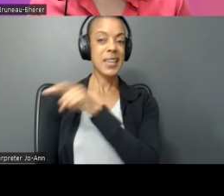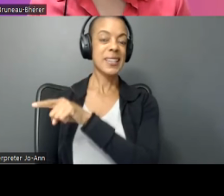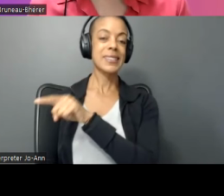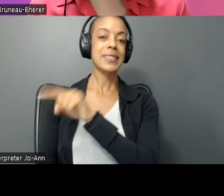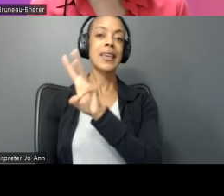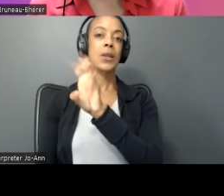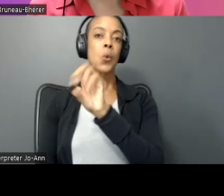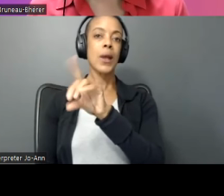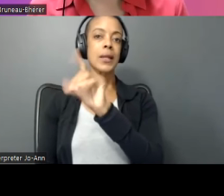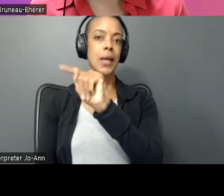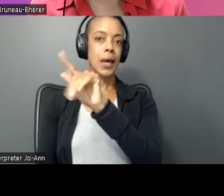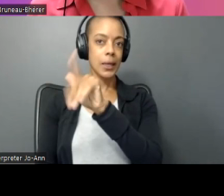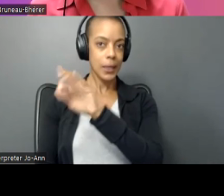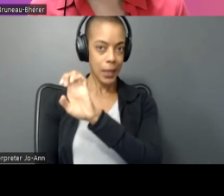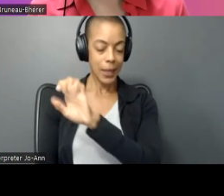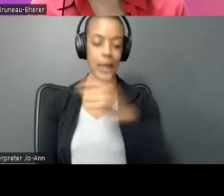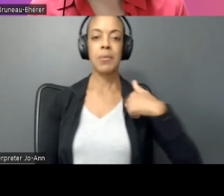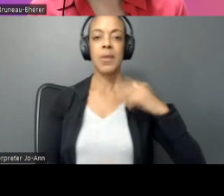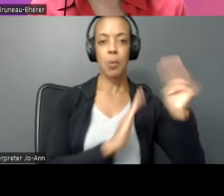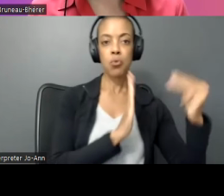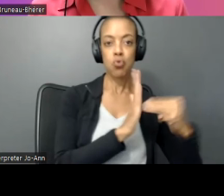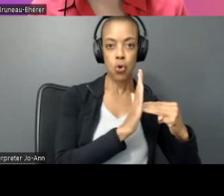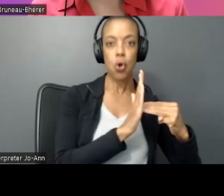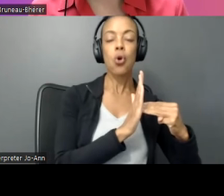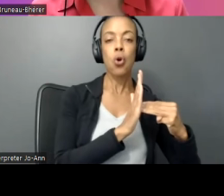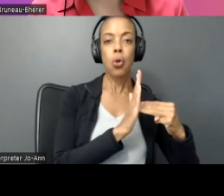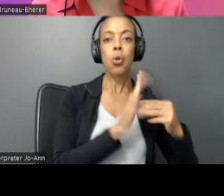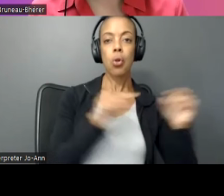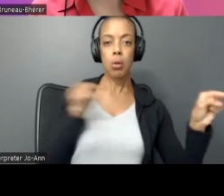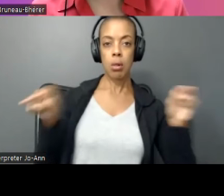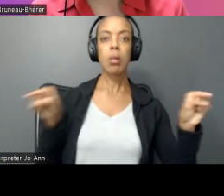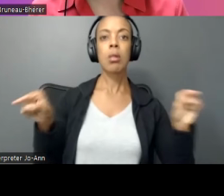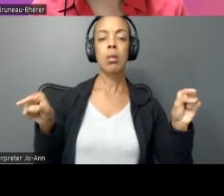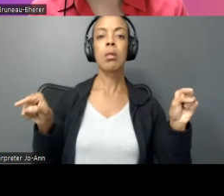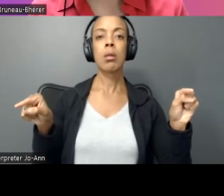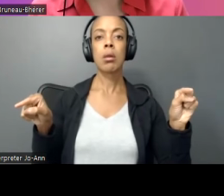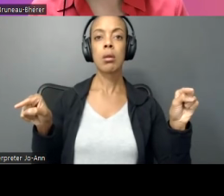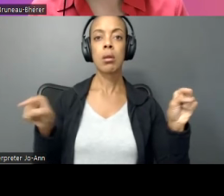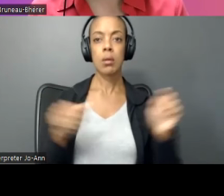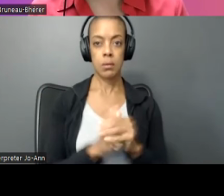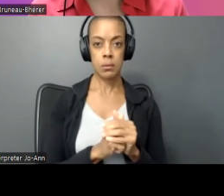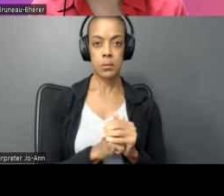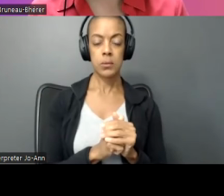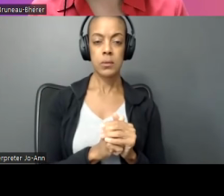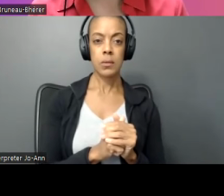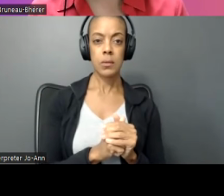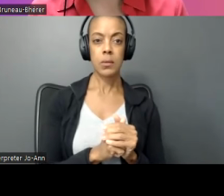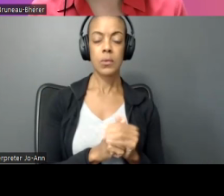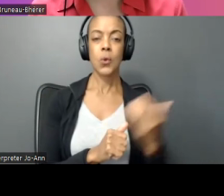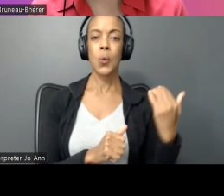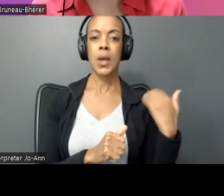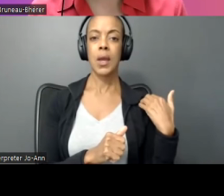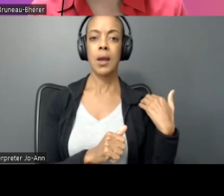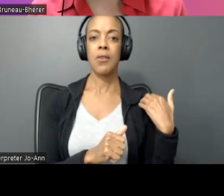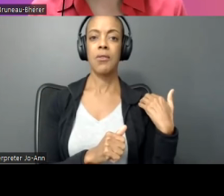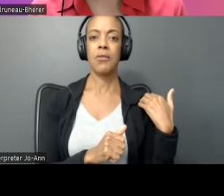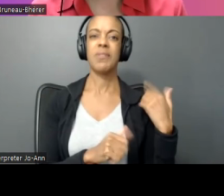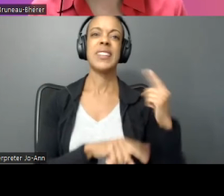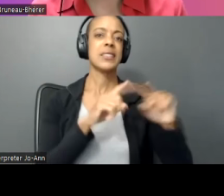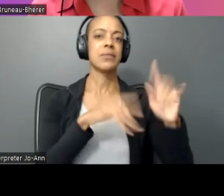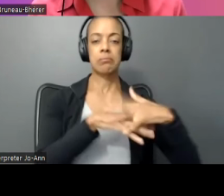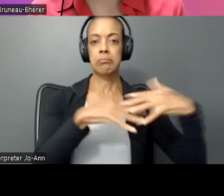and I'm from Montreal, where historically we have the Kanengehake people who were the first people here. I'd